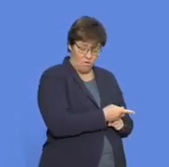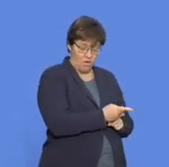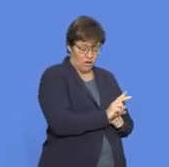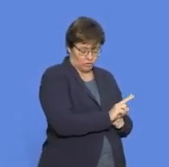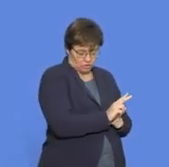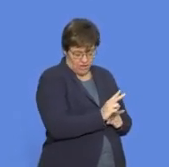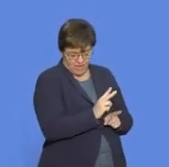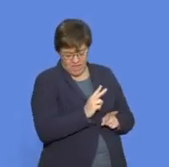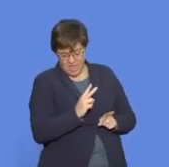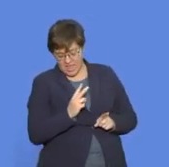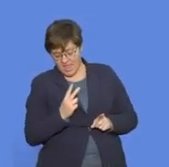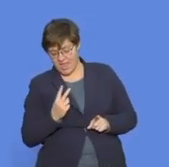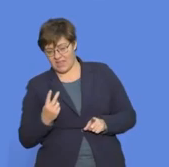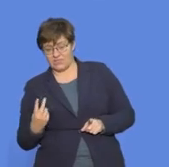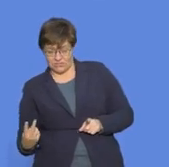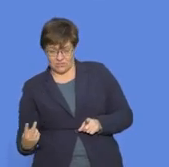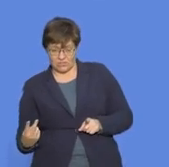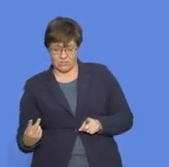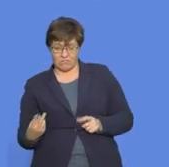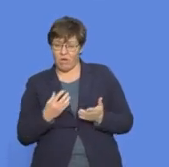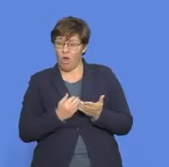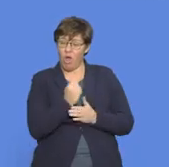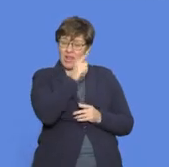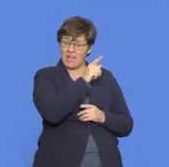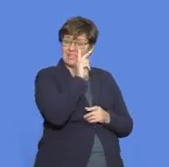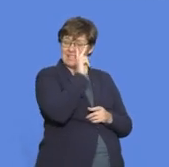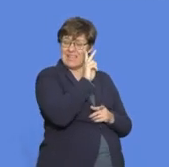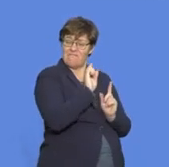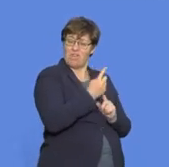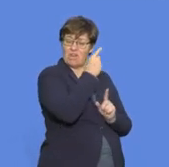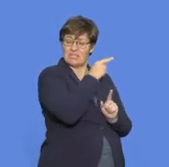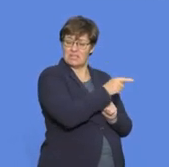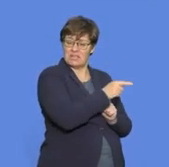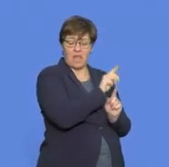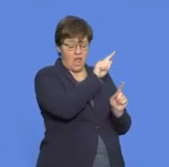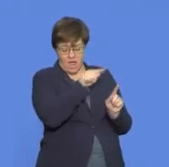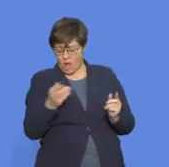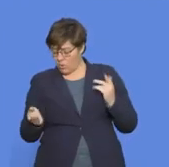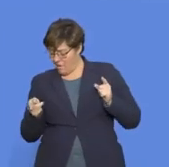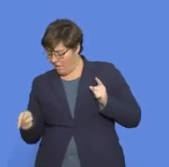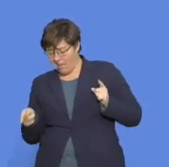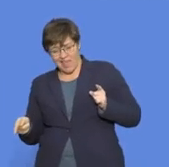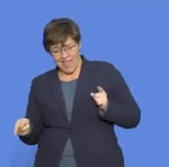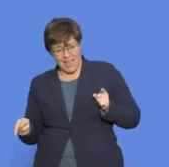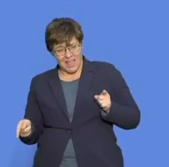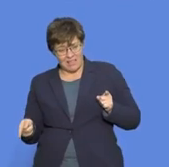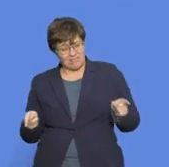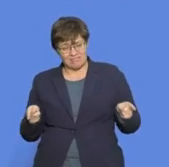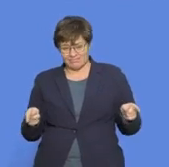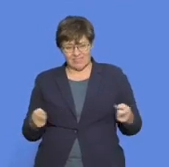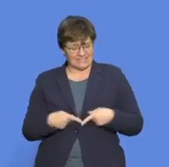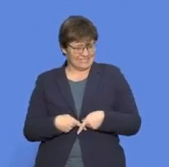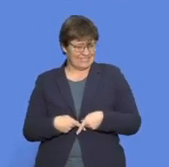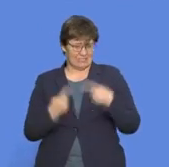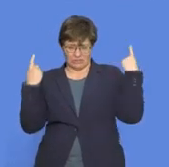earliest forms. So if we have a look here, this earliest form, if we have a look at the earliest forms, and compare it to what it is today. We see